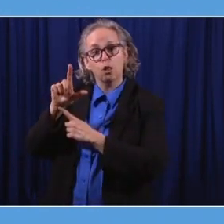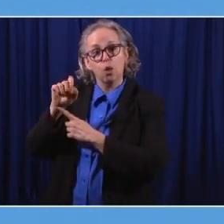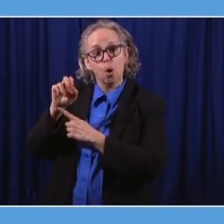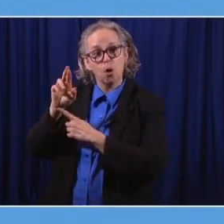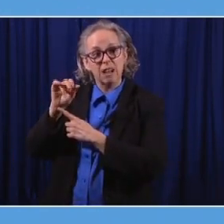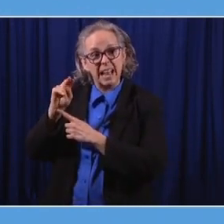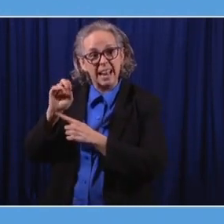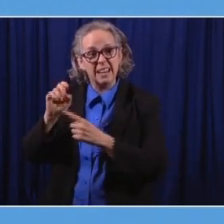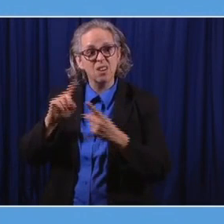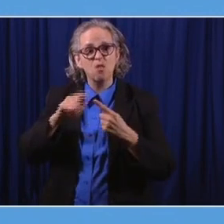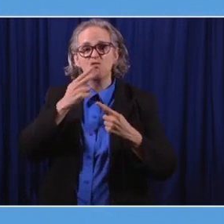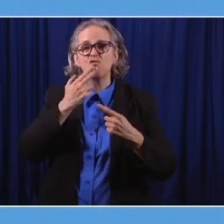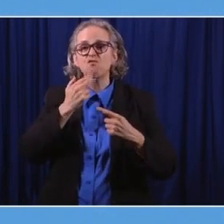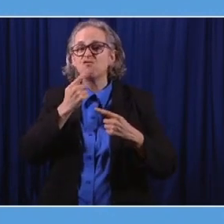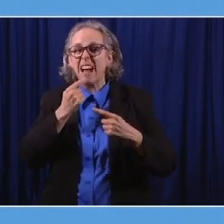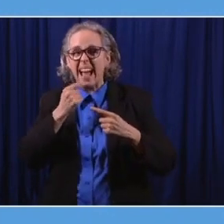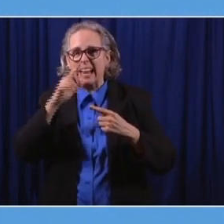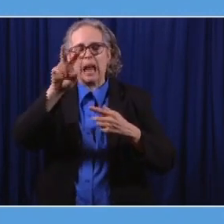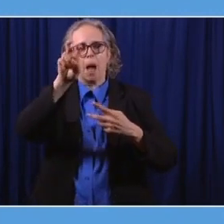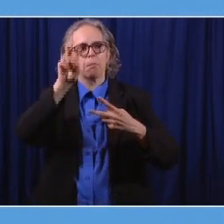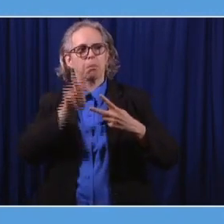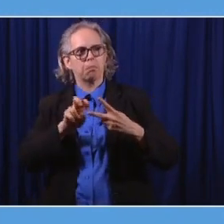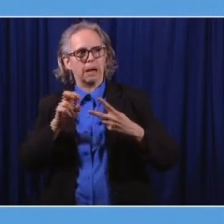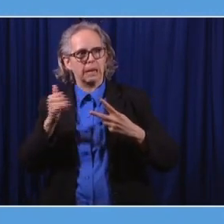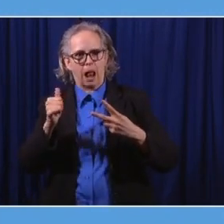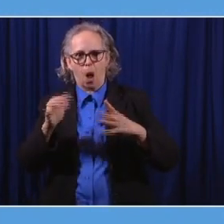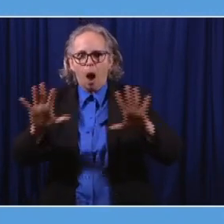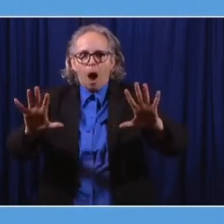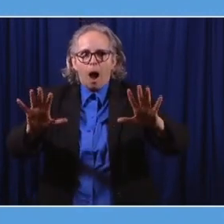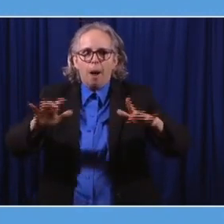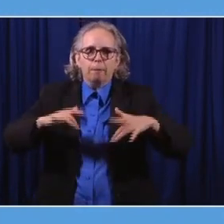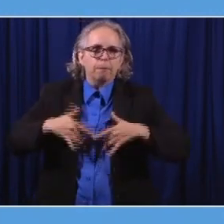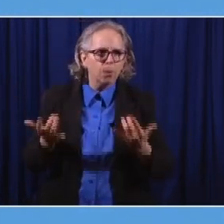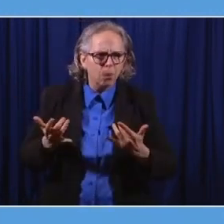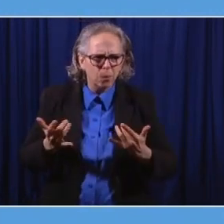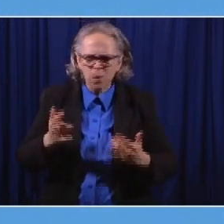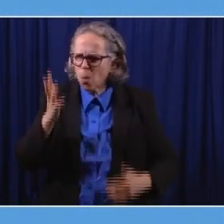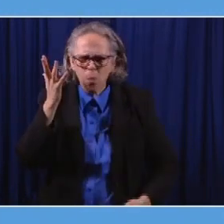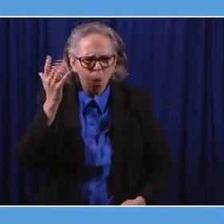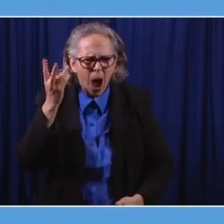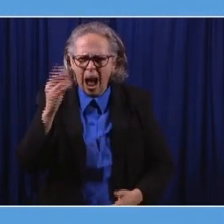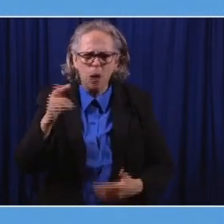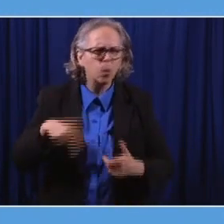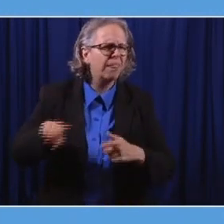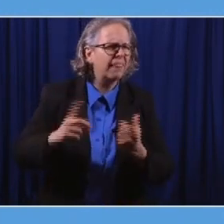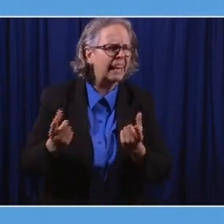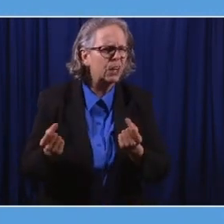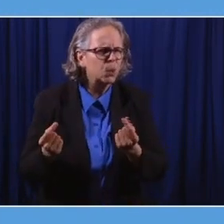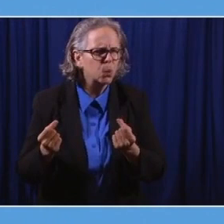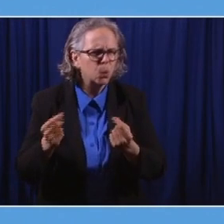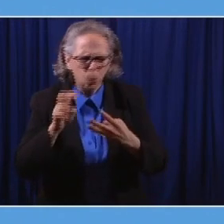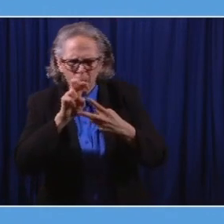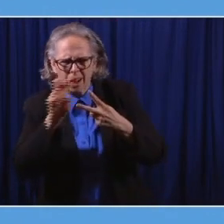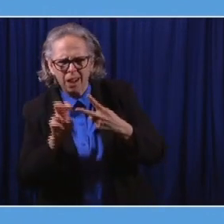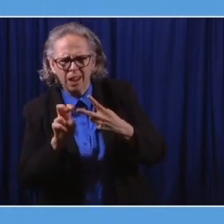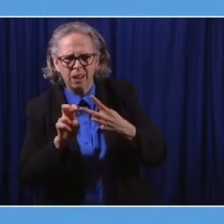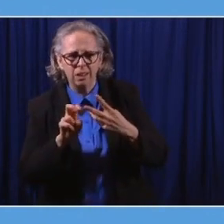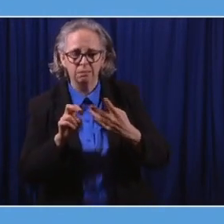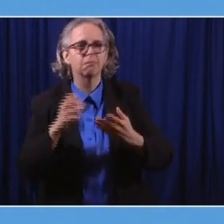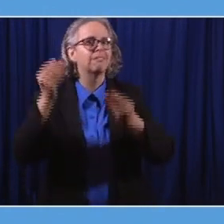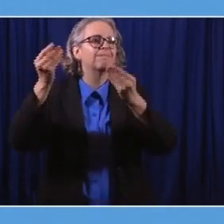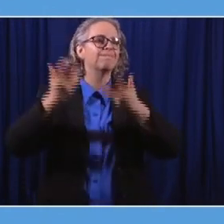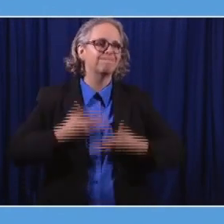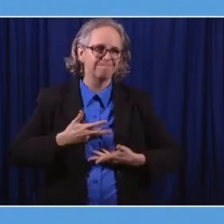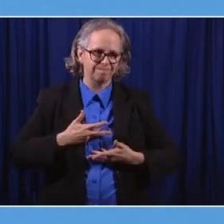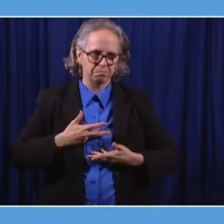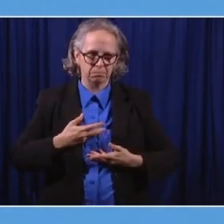And frankly, we asked what was going on in Lorain. Local health department officials tell us that more residents are following the protocols or